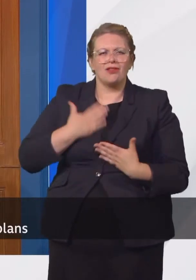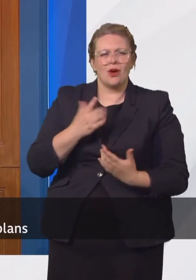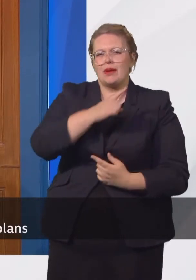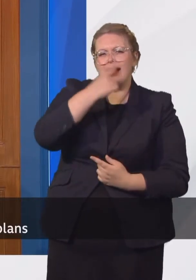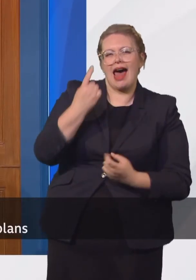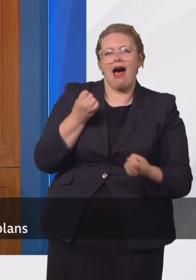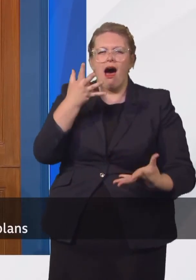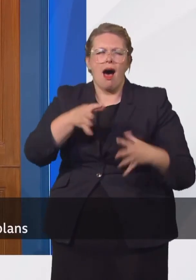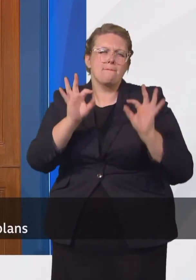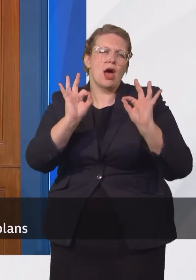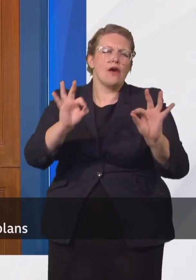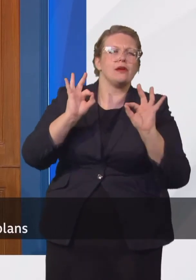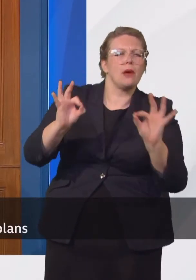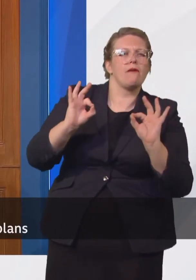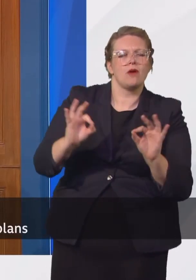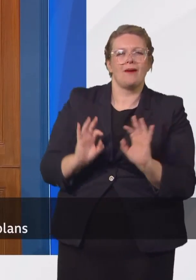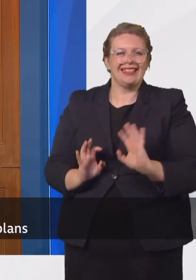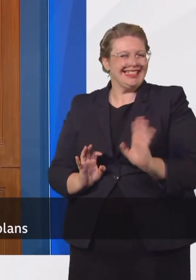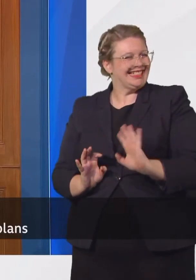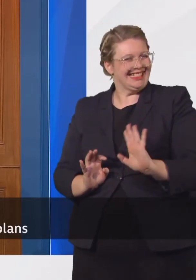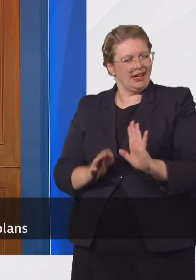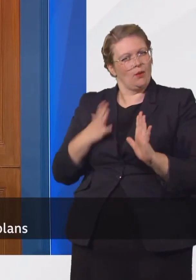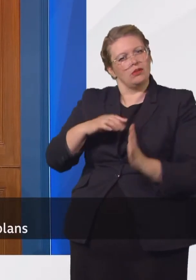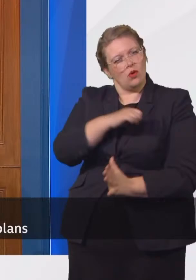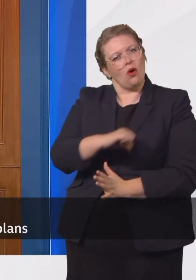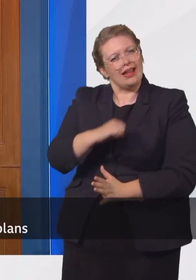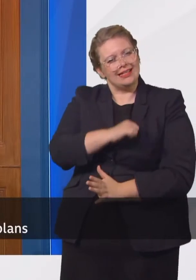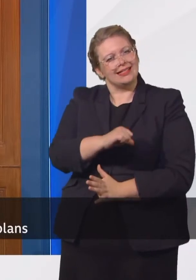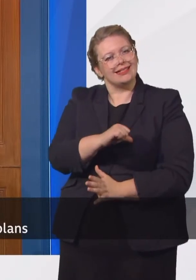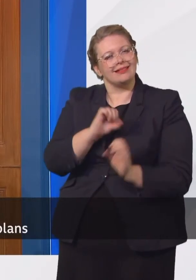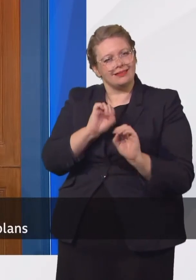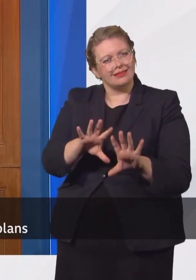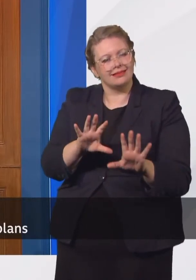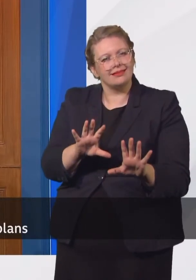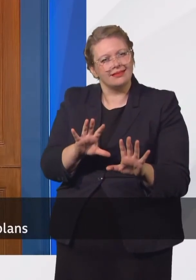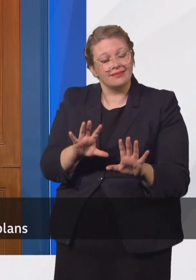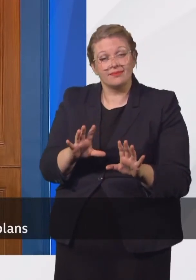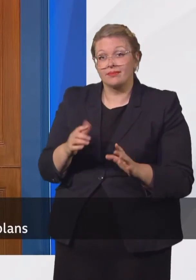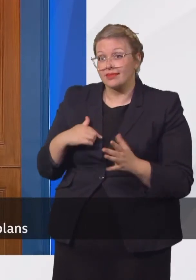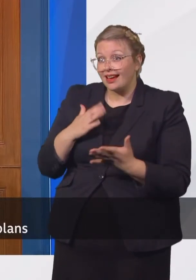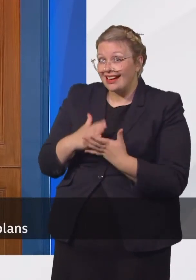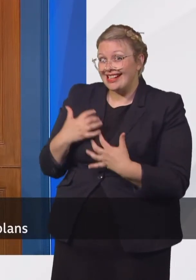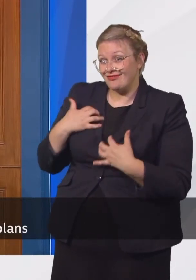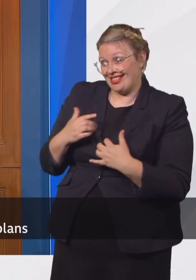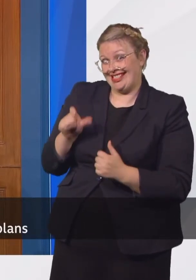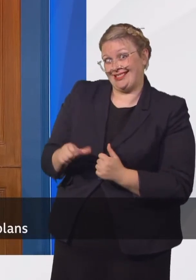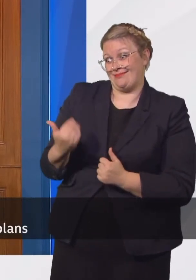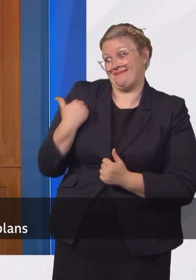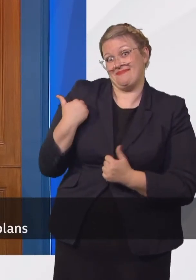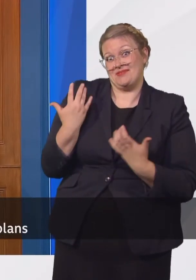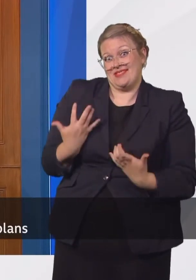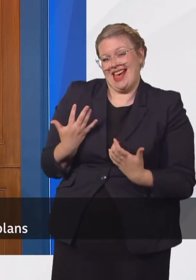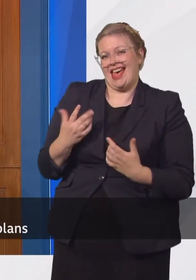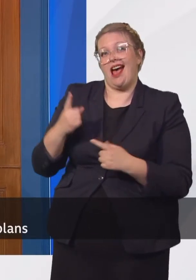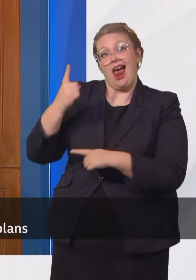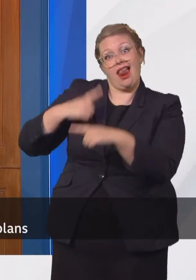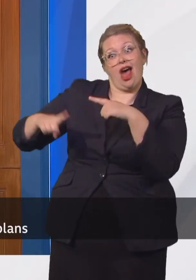was a year ago when I first sent an email about this to the Secretary of State, apparently.